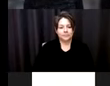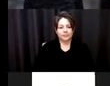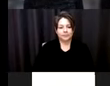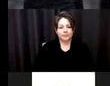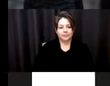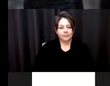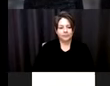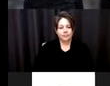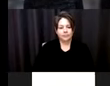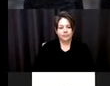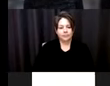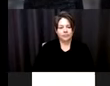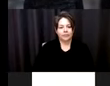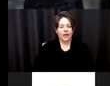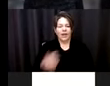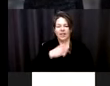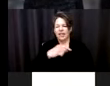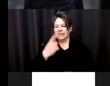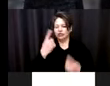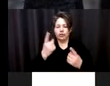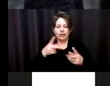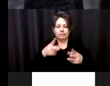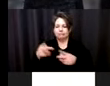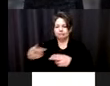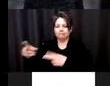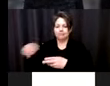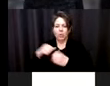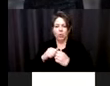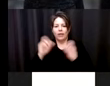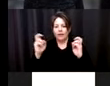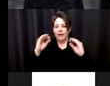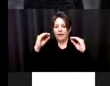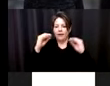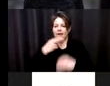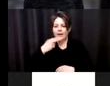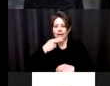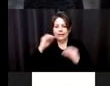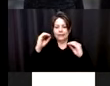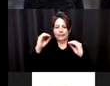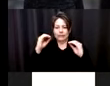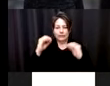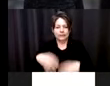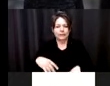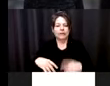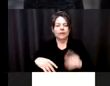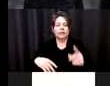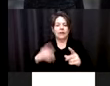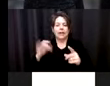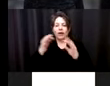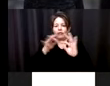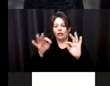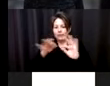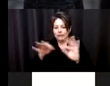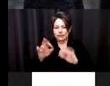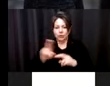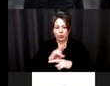These are excerpts of some of the sections in the honey teachings. Again, I'm using phrases. This time they're a